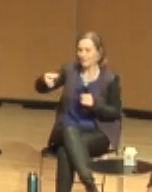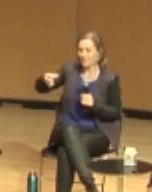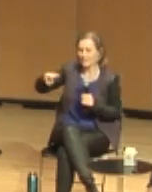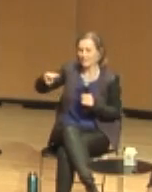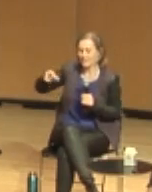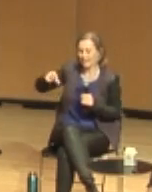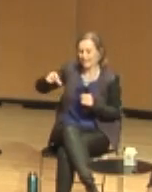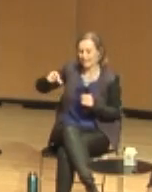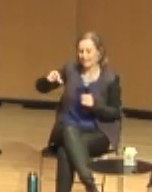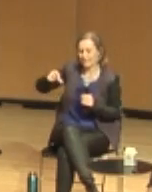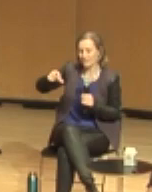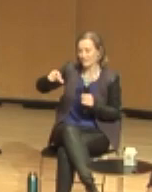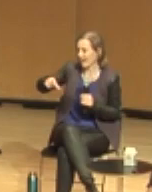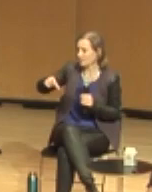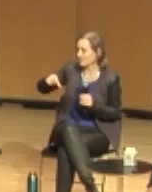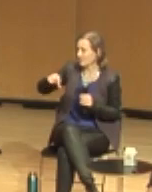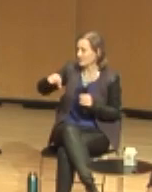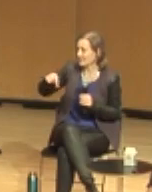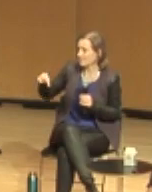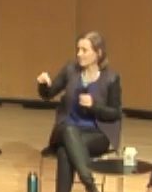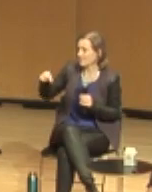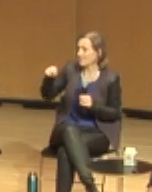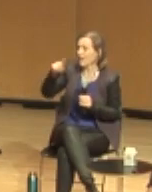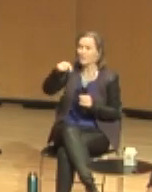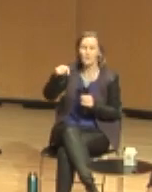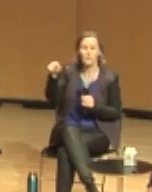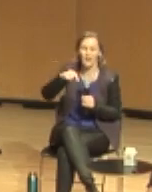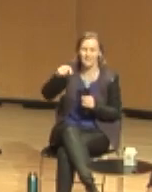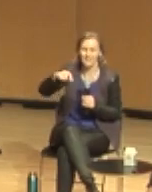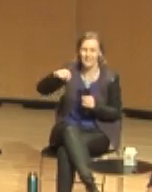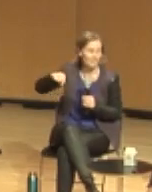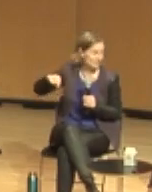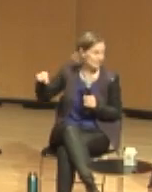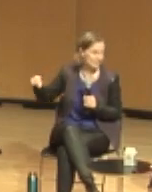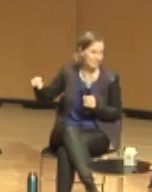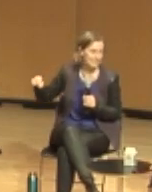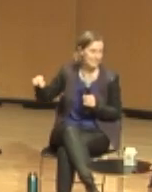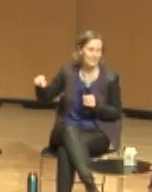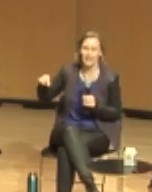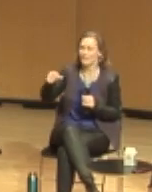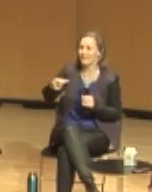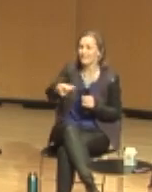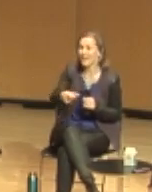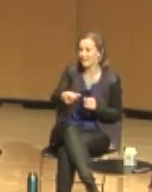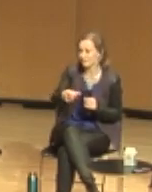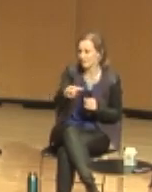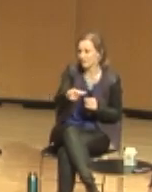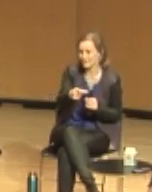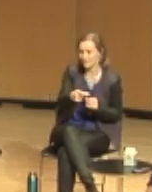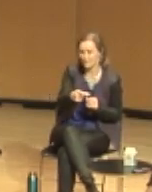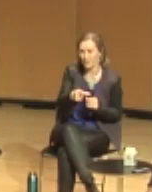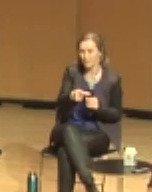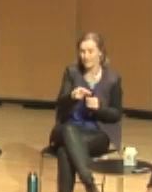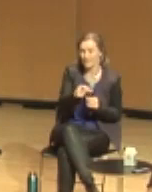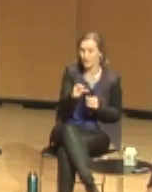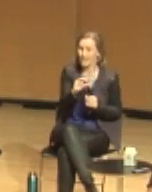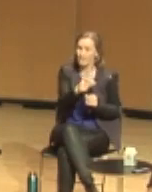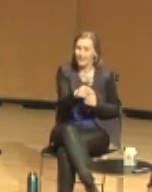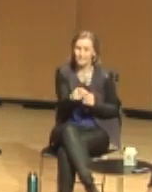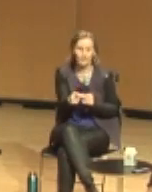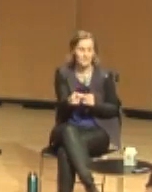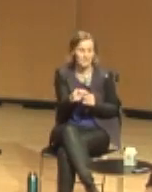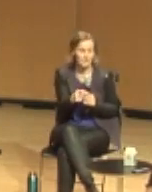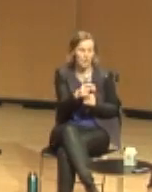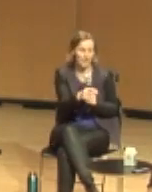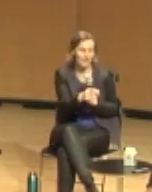and we gave the actors little slips of paper so I wrote yah in the translation and we gave the actors little slips of paper that said